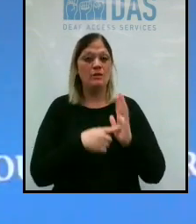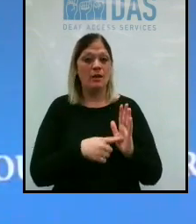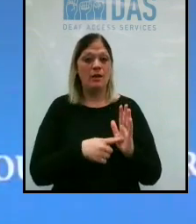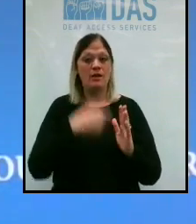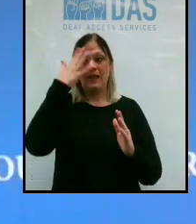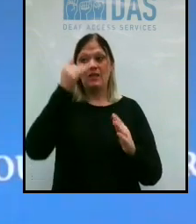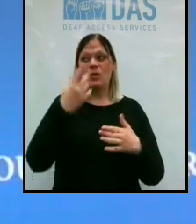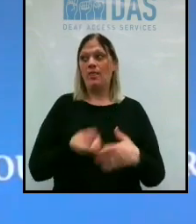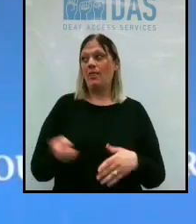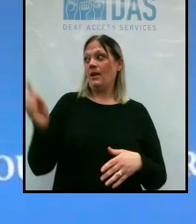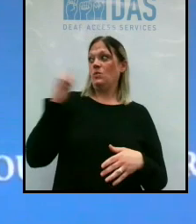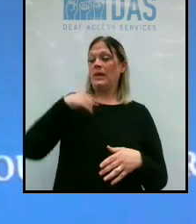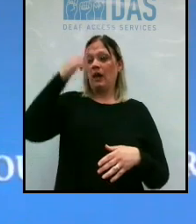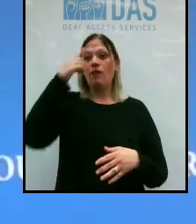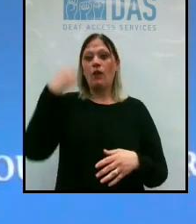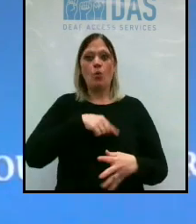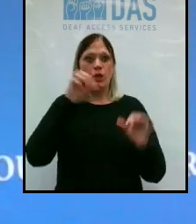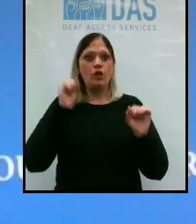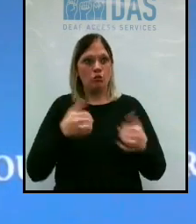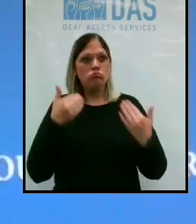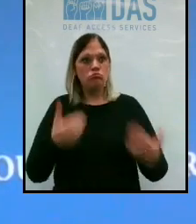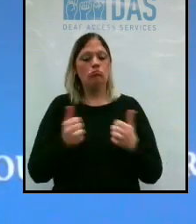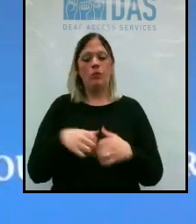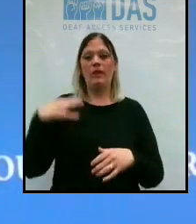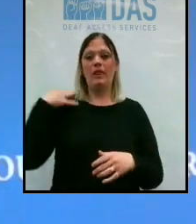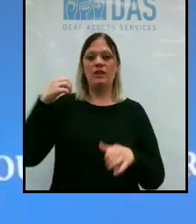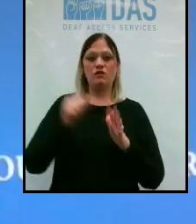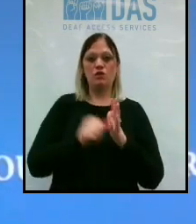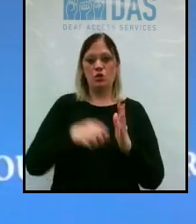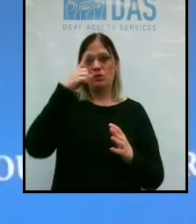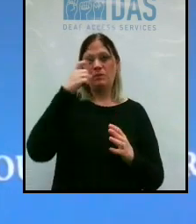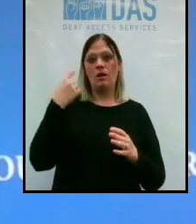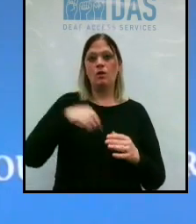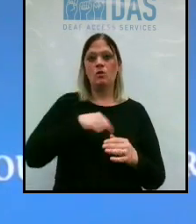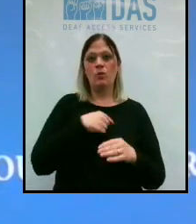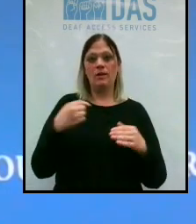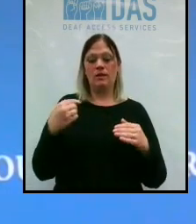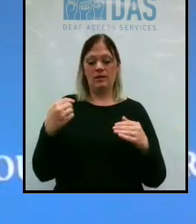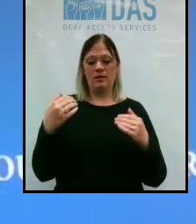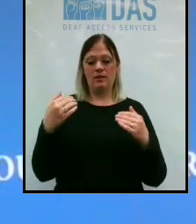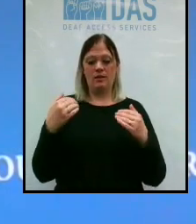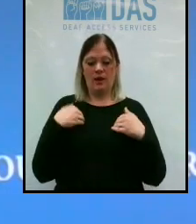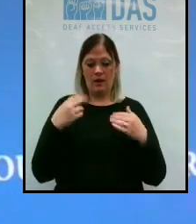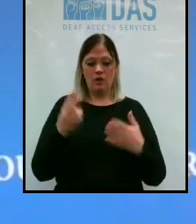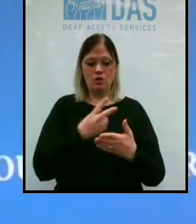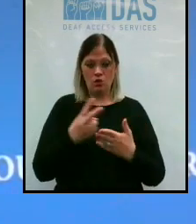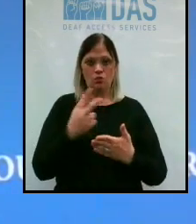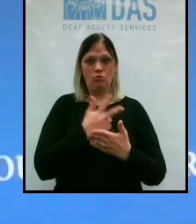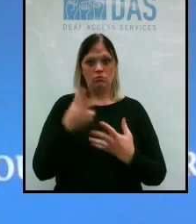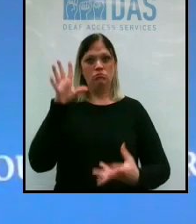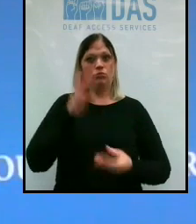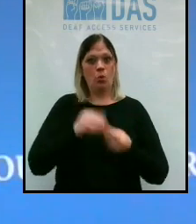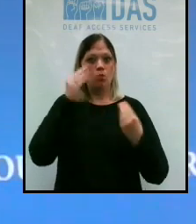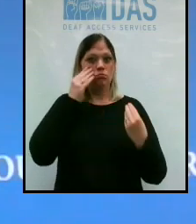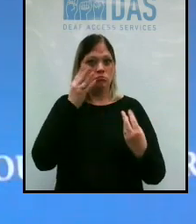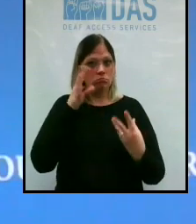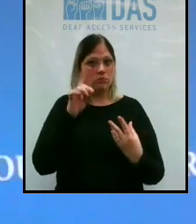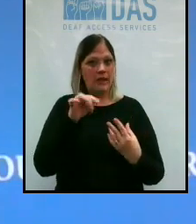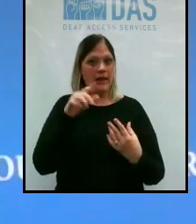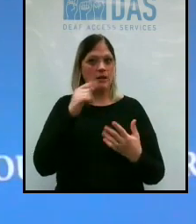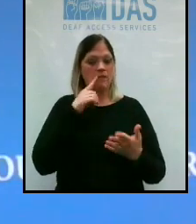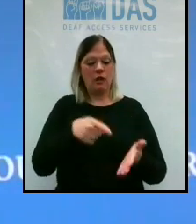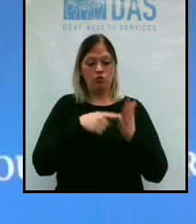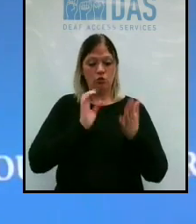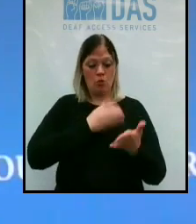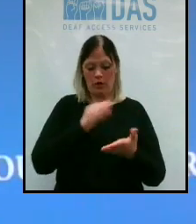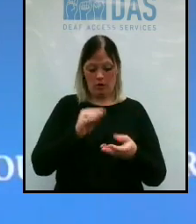week ago I said I thought we could do electives, because we had at least 2 to 3 weeks of data which showed our numbers